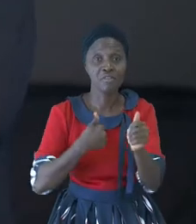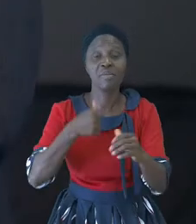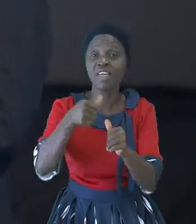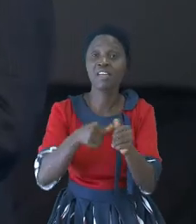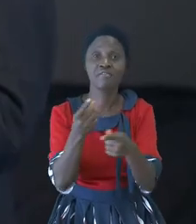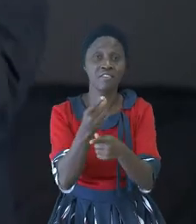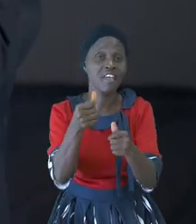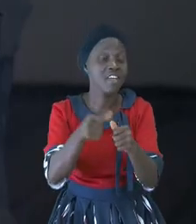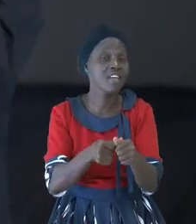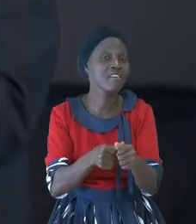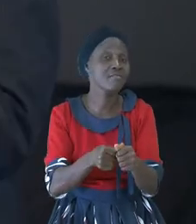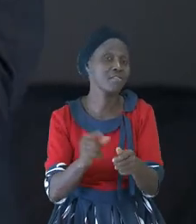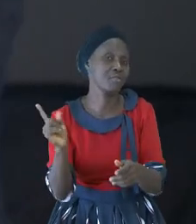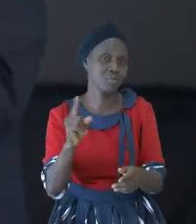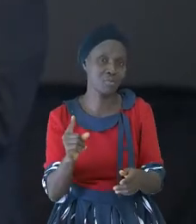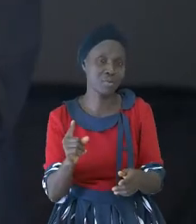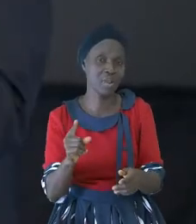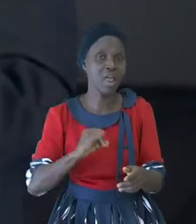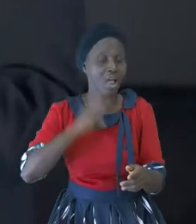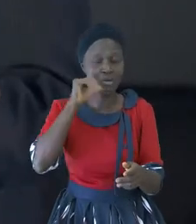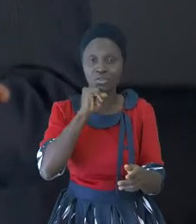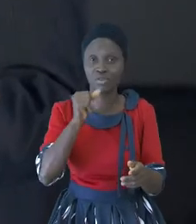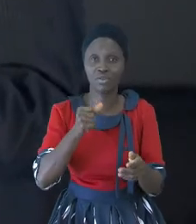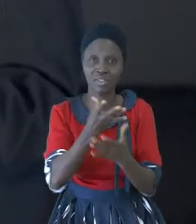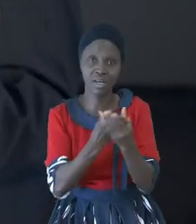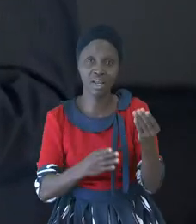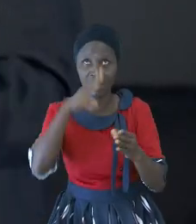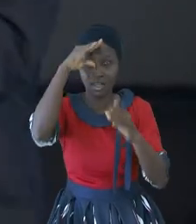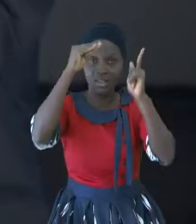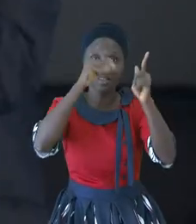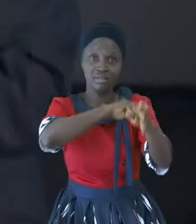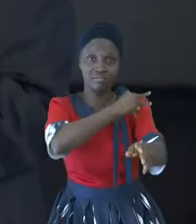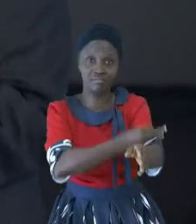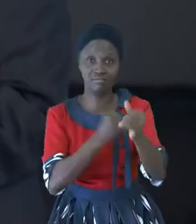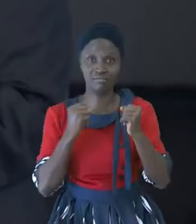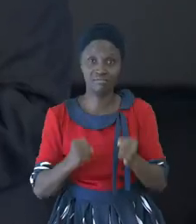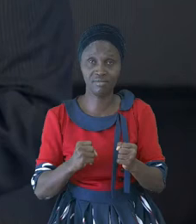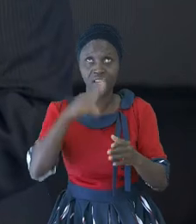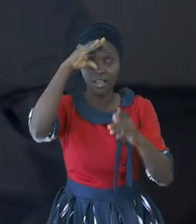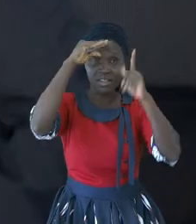lack his mountain moving power. I will not lack his miracle. The